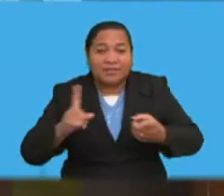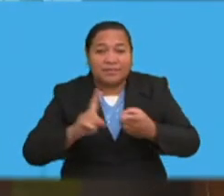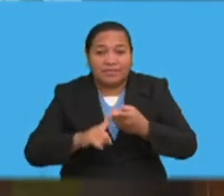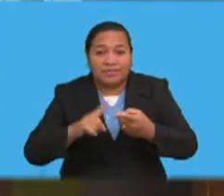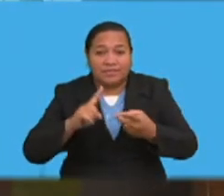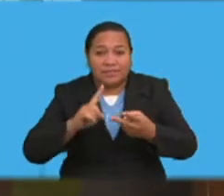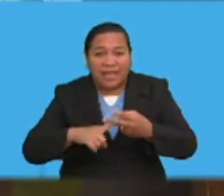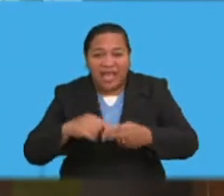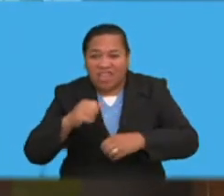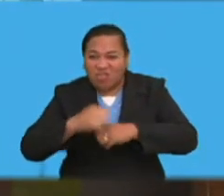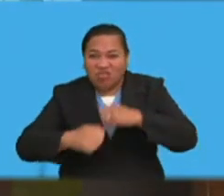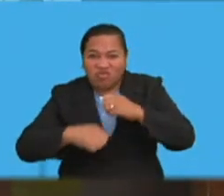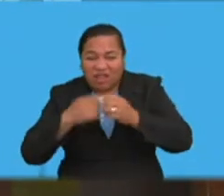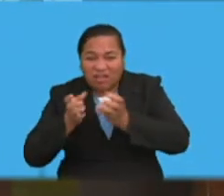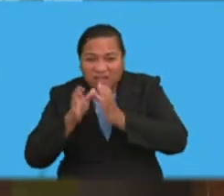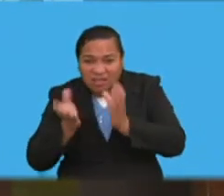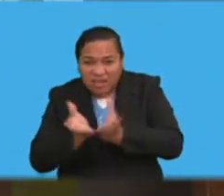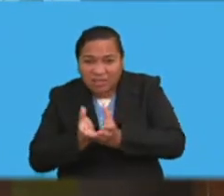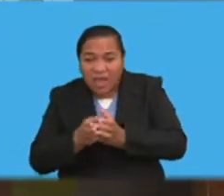dams, and surrounding